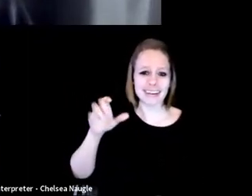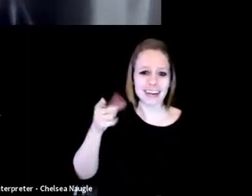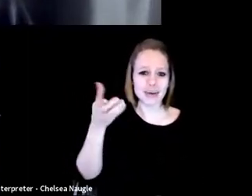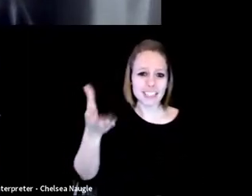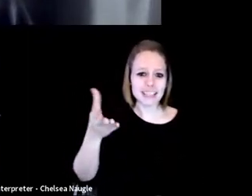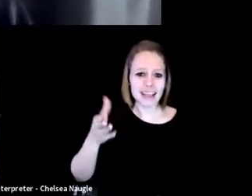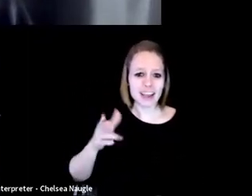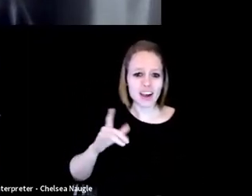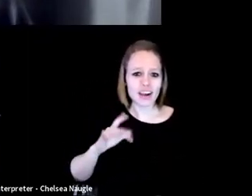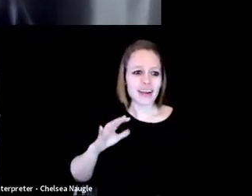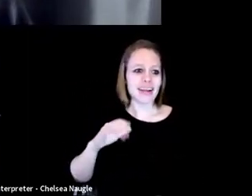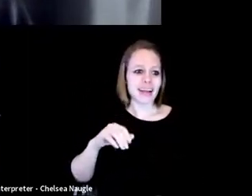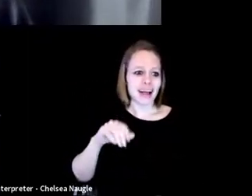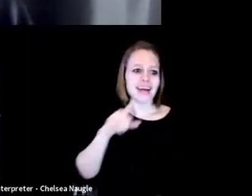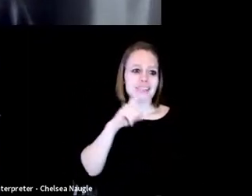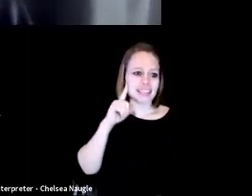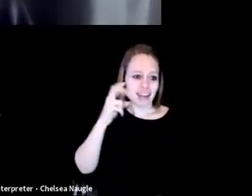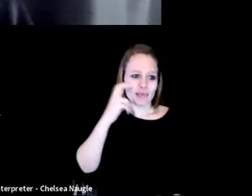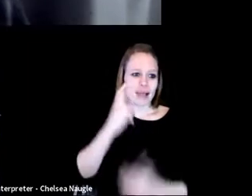of course.